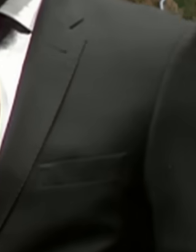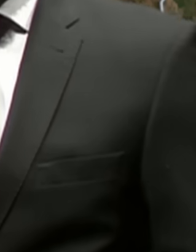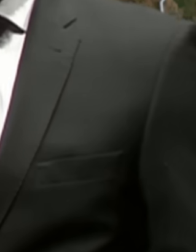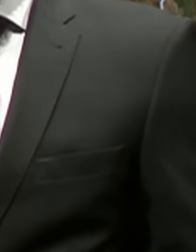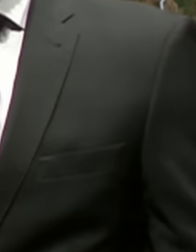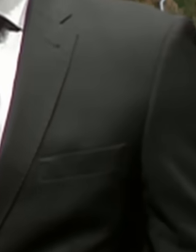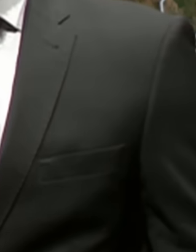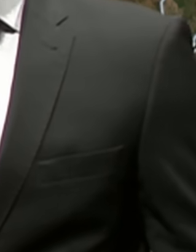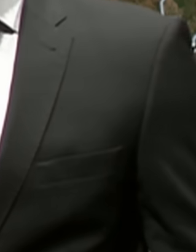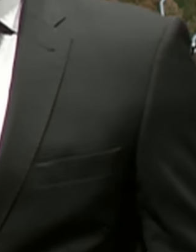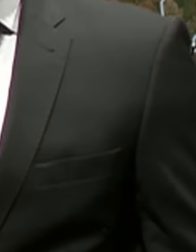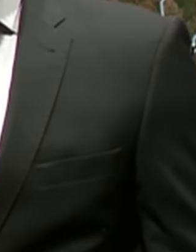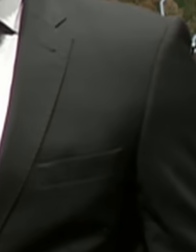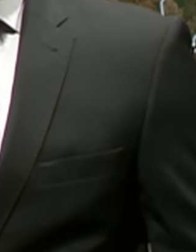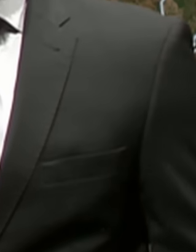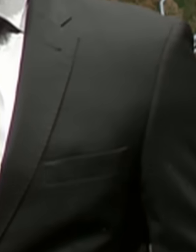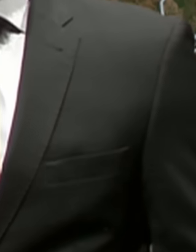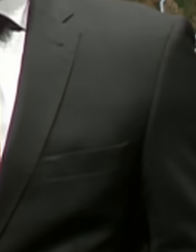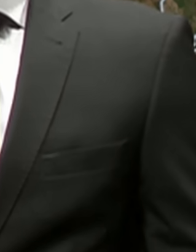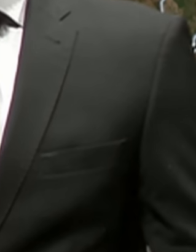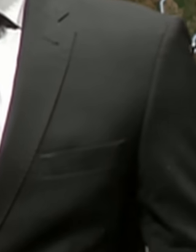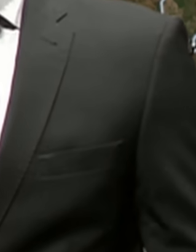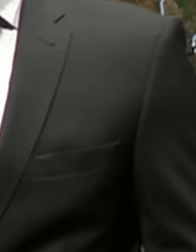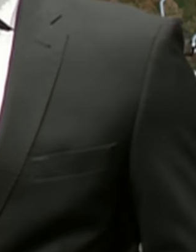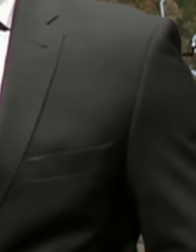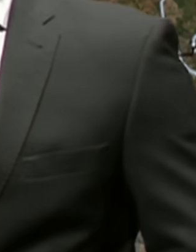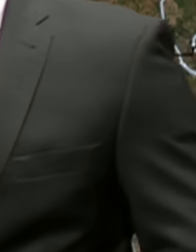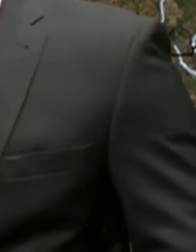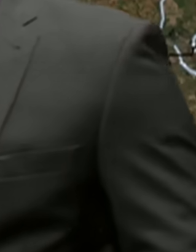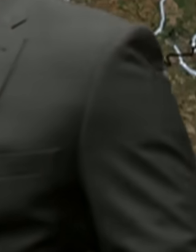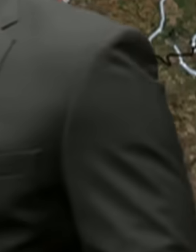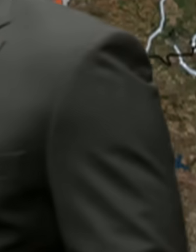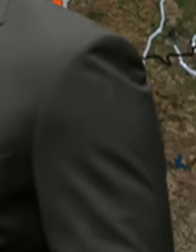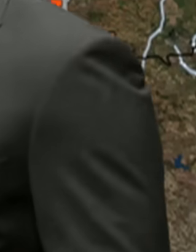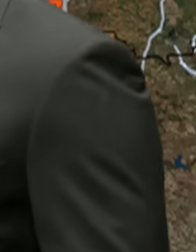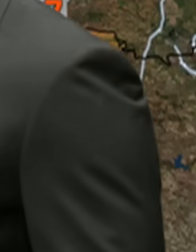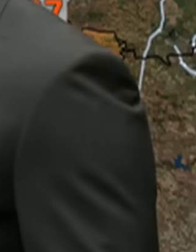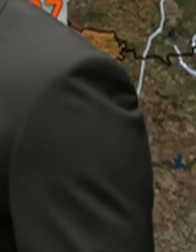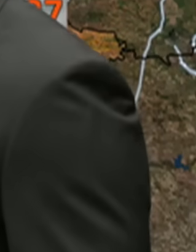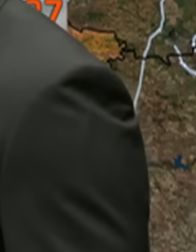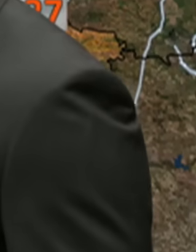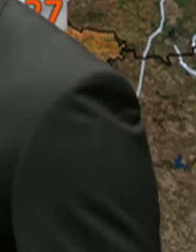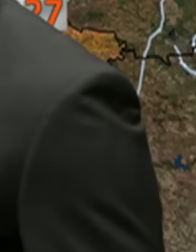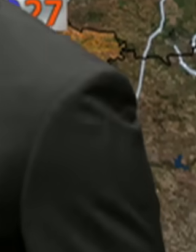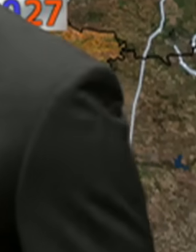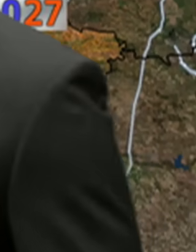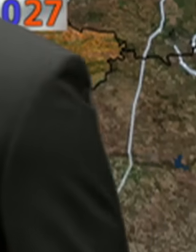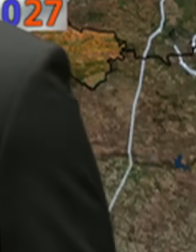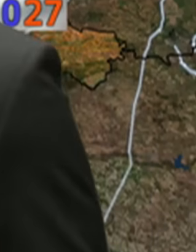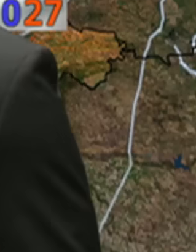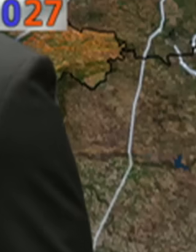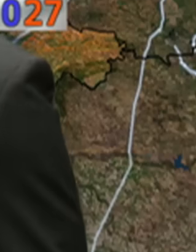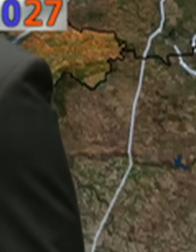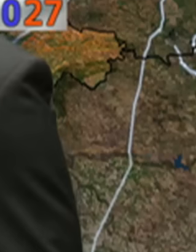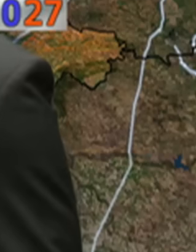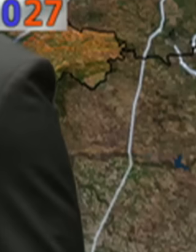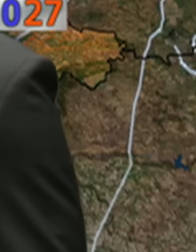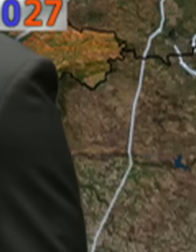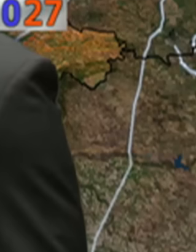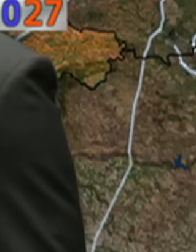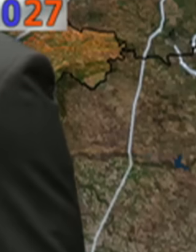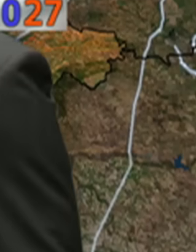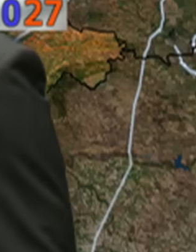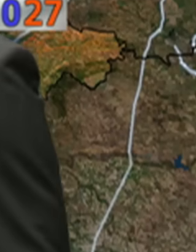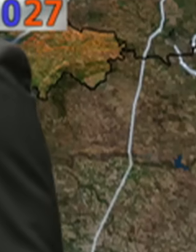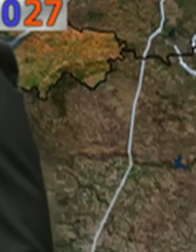ka Autostal o tla tlotsetsa tswe di natseng di kgrate di reta go mashome a mabedi a metso e tsheletseng kaofela Mafikeng o tla jwale hona ka Vryburg tsentse ke